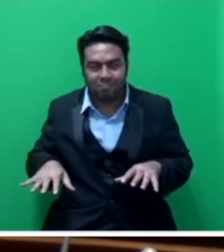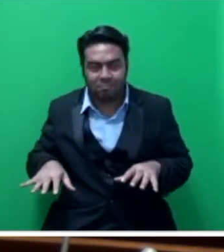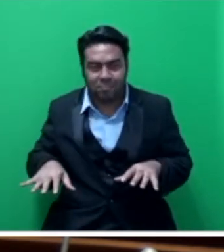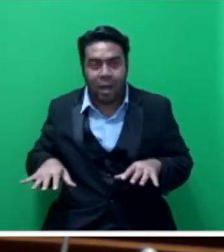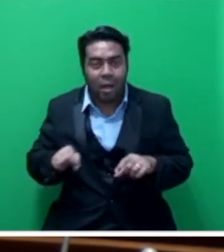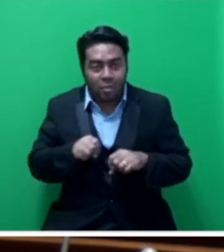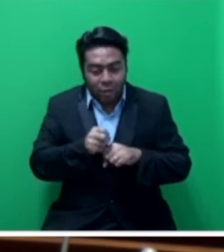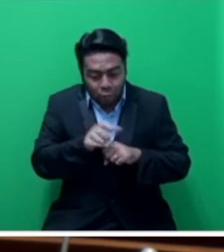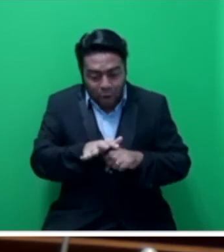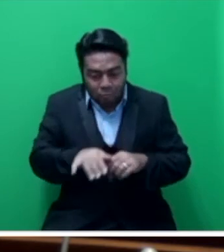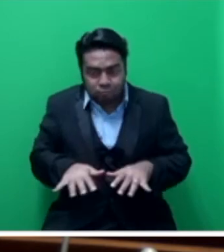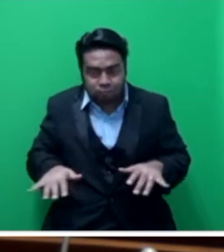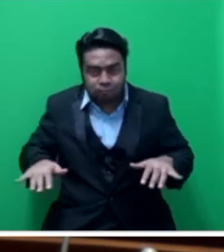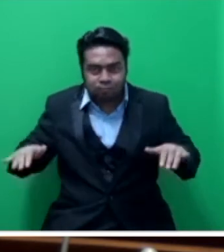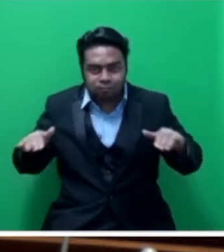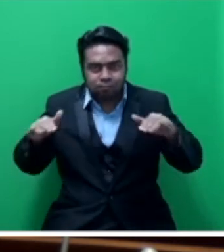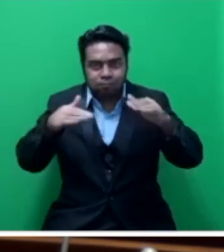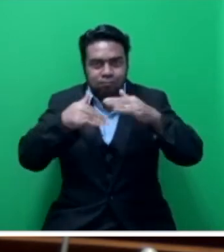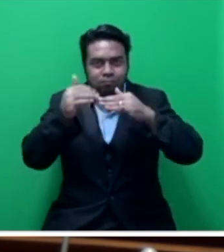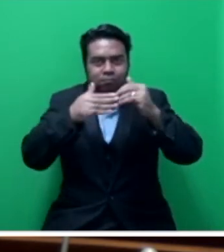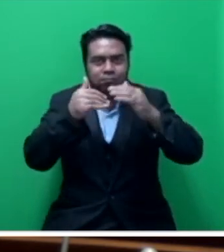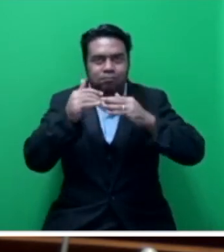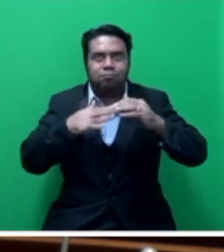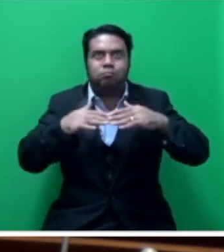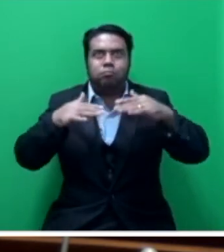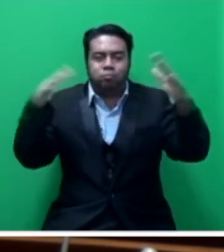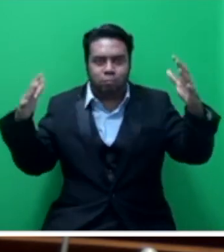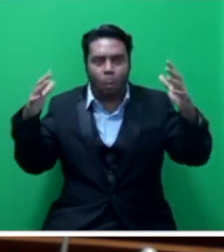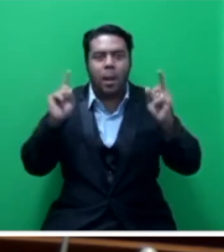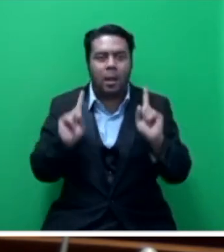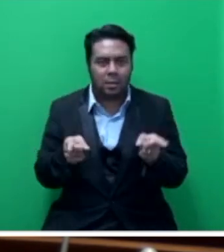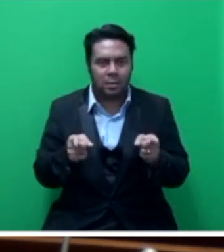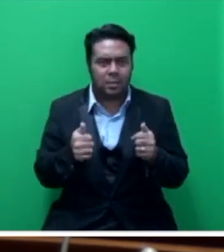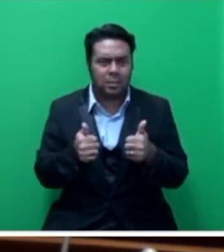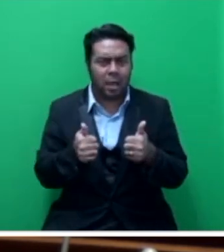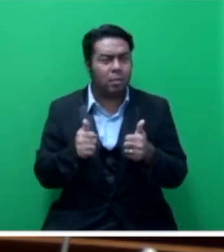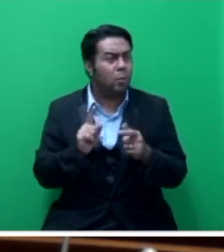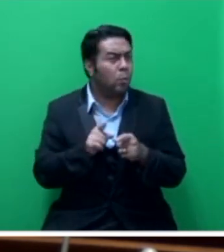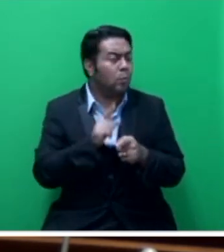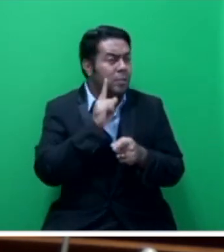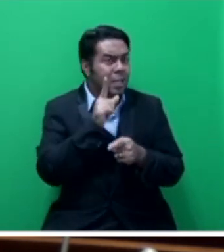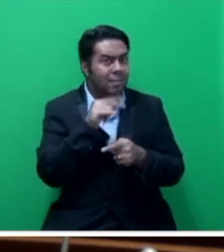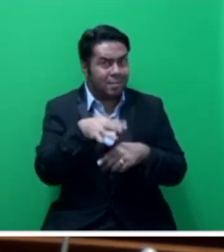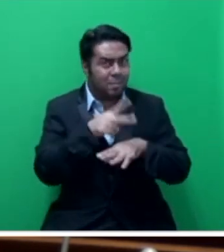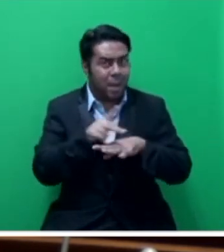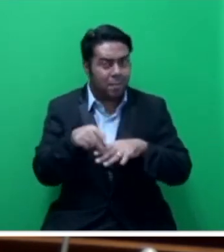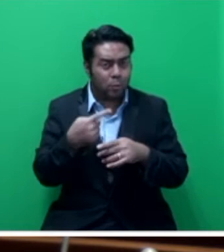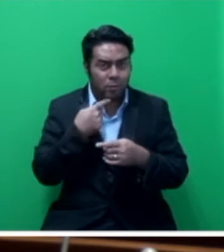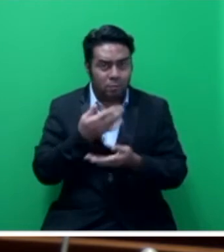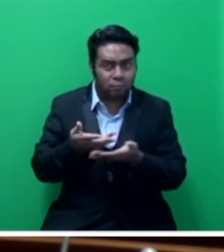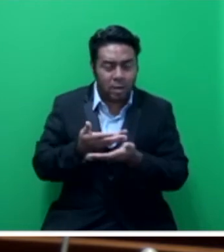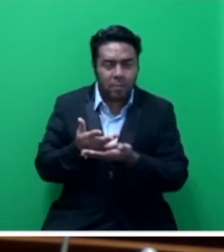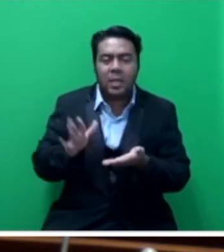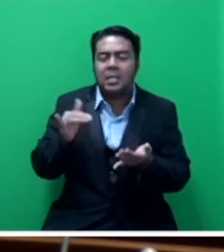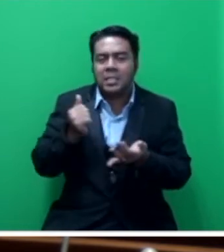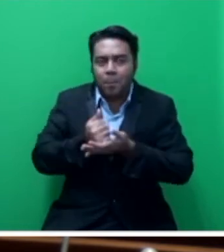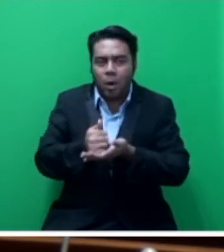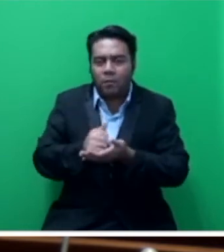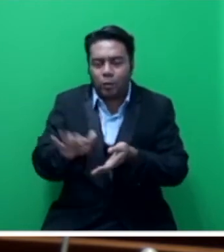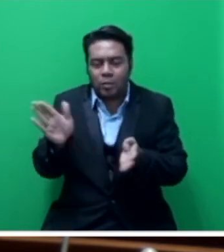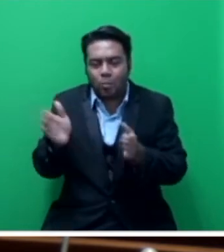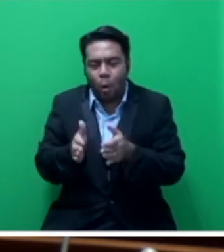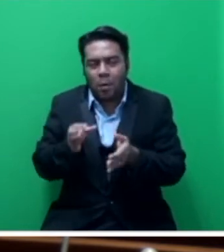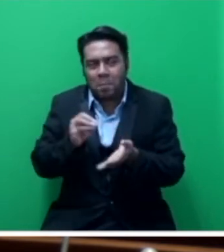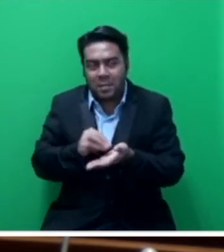sir. As earlier alluded to in this Parliament, sir, support to MSMEs has been ongoing. With